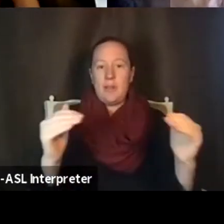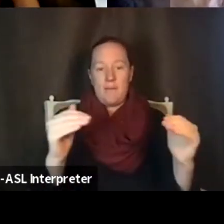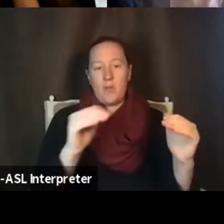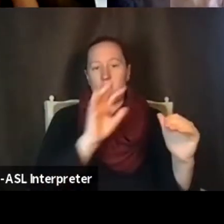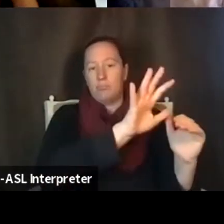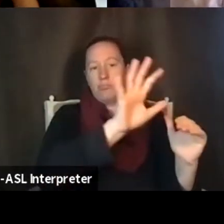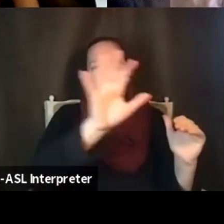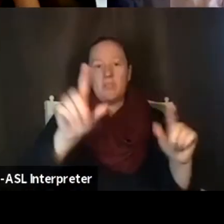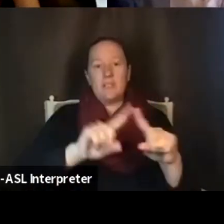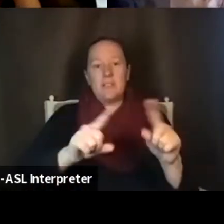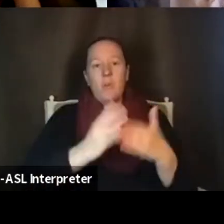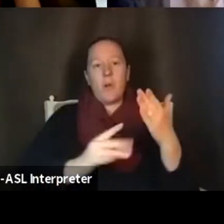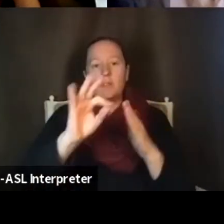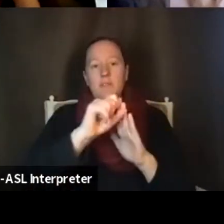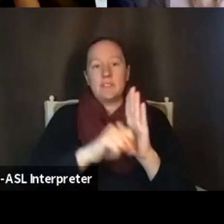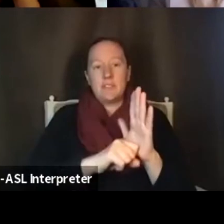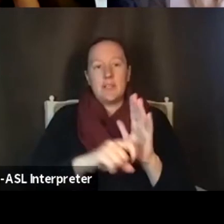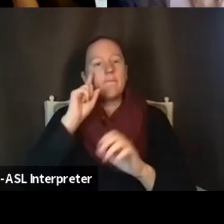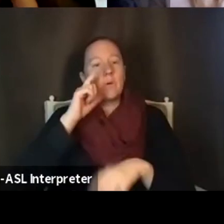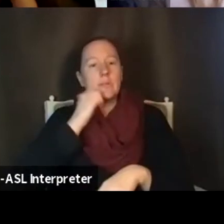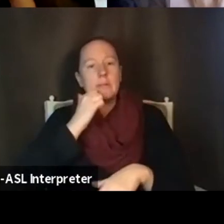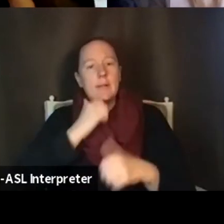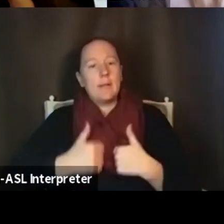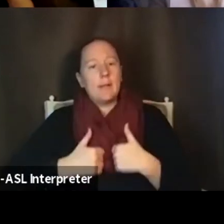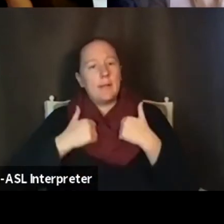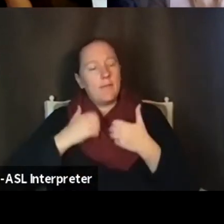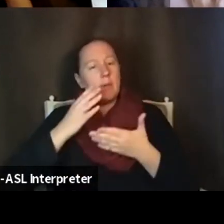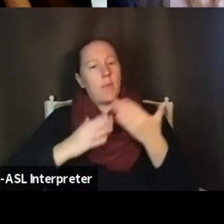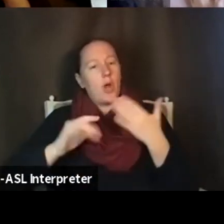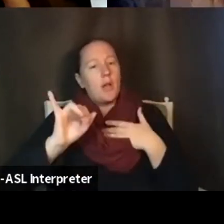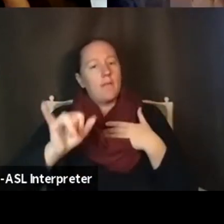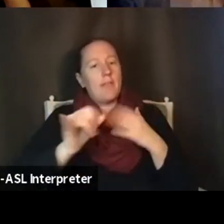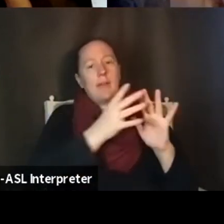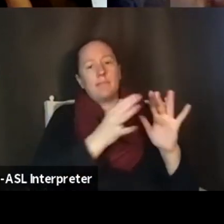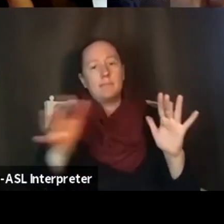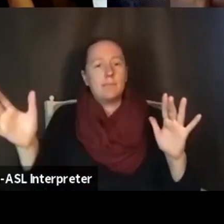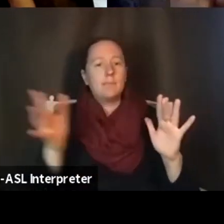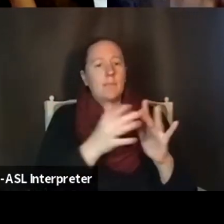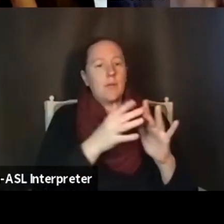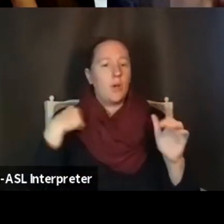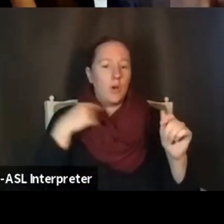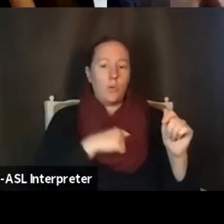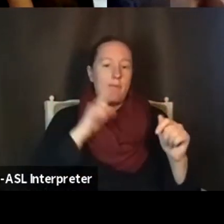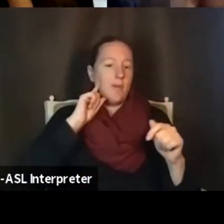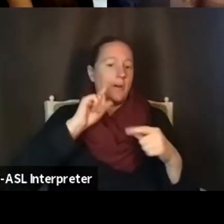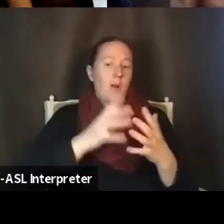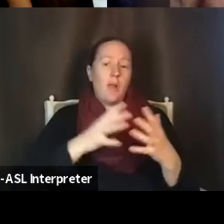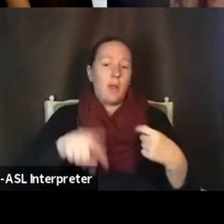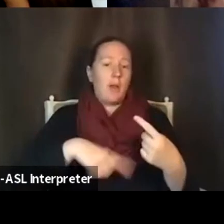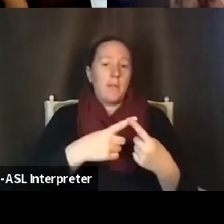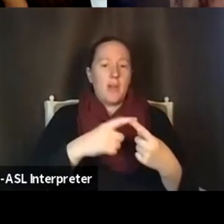But then in terms of sort of daily living, I mean, certainly a part of that continuum, which we hear a lot about, and we've heard a lot about in this SB,